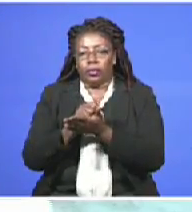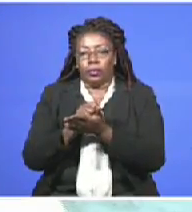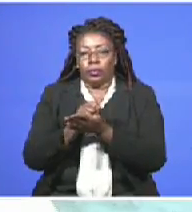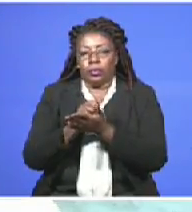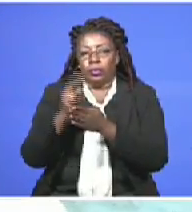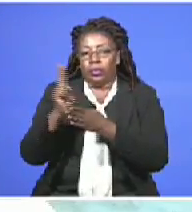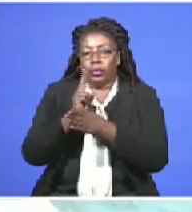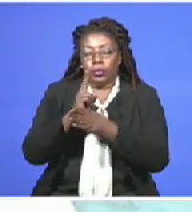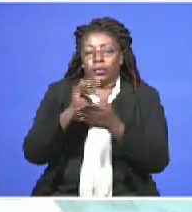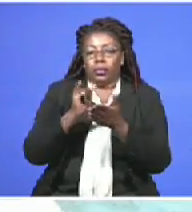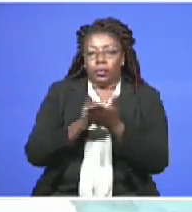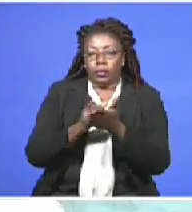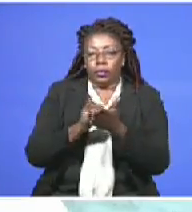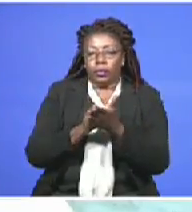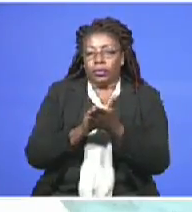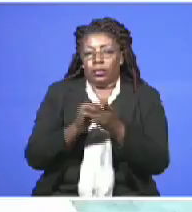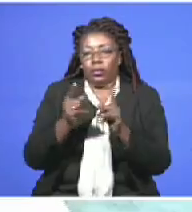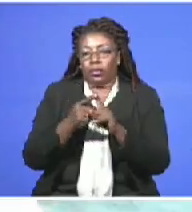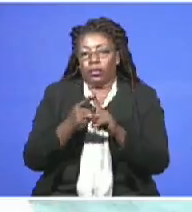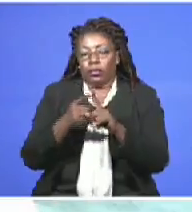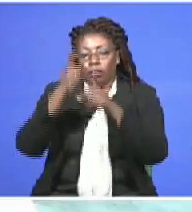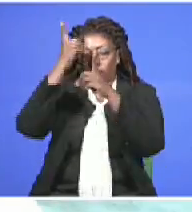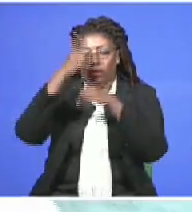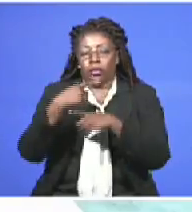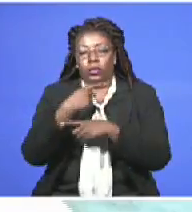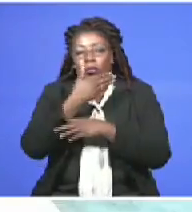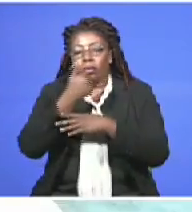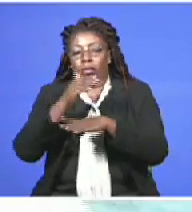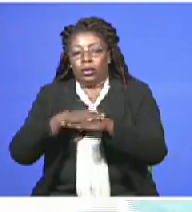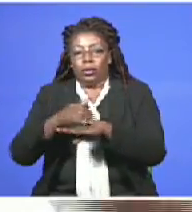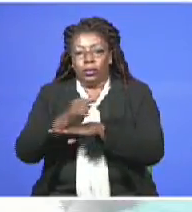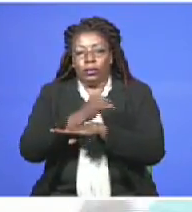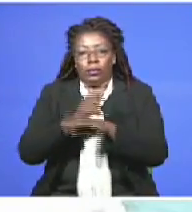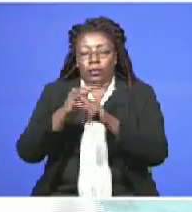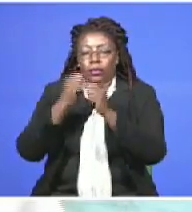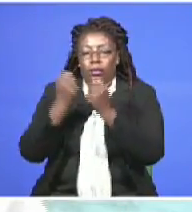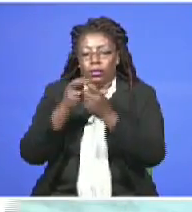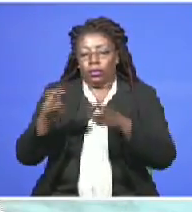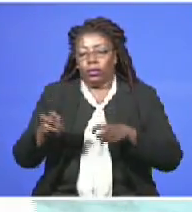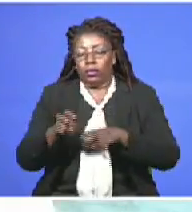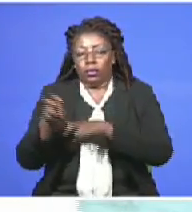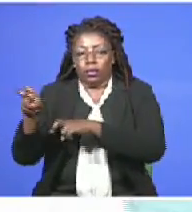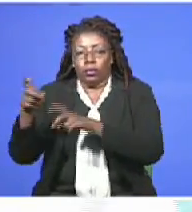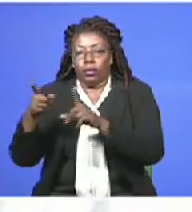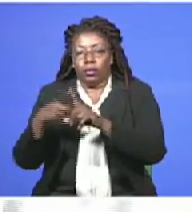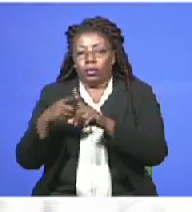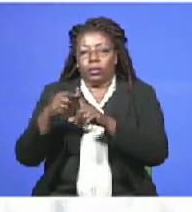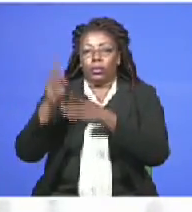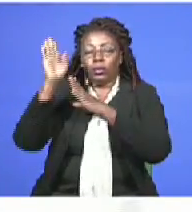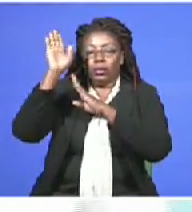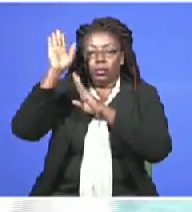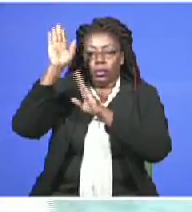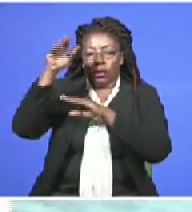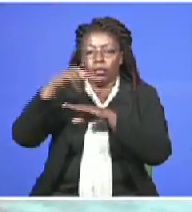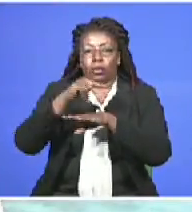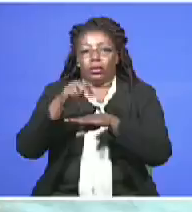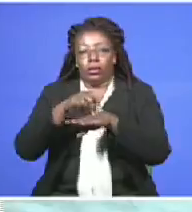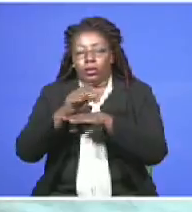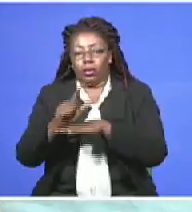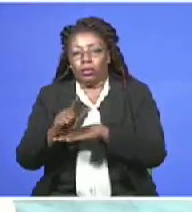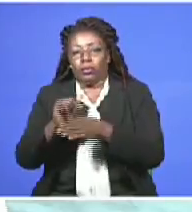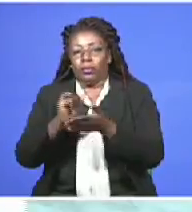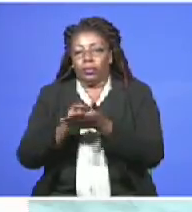we use that in a scrimmage to decide who's the best on the island, and that team then travels to basketball nationals. And